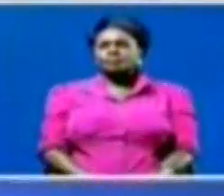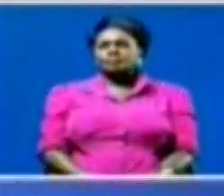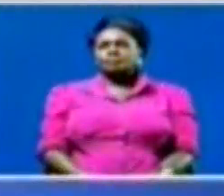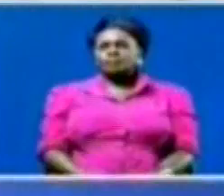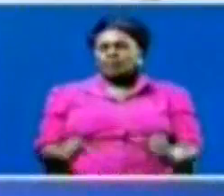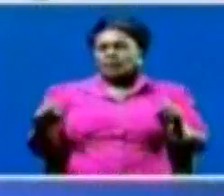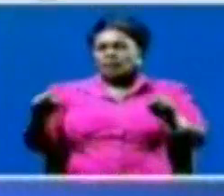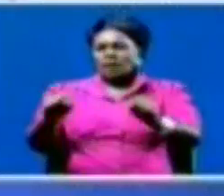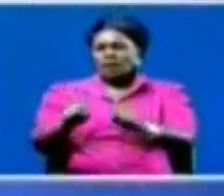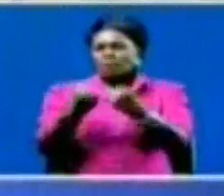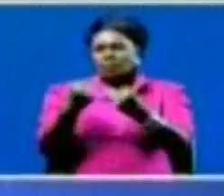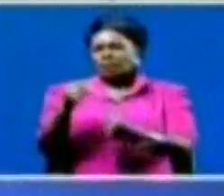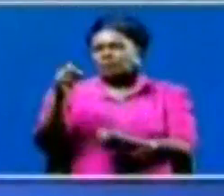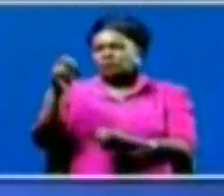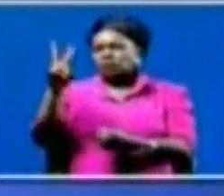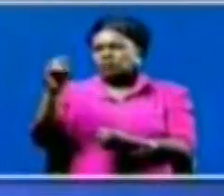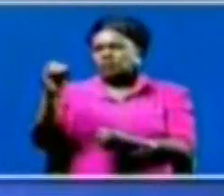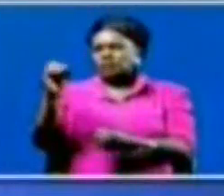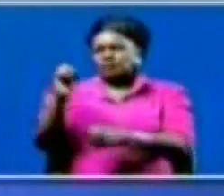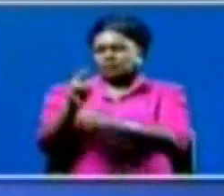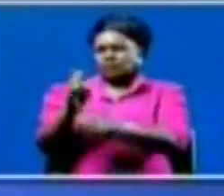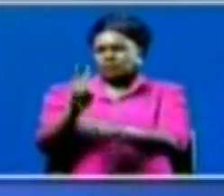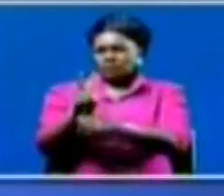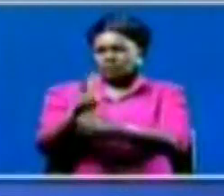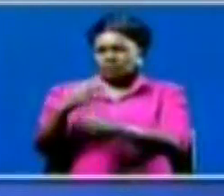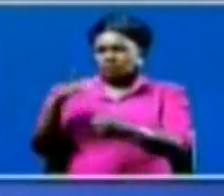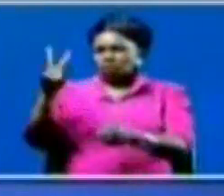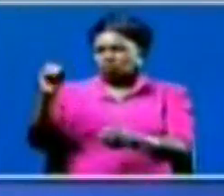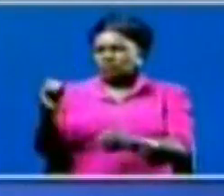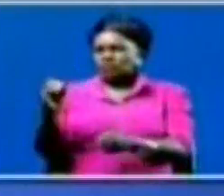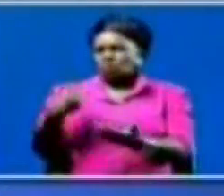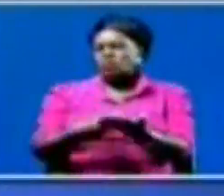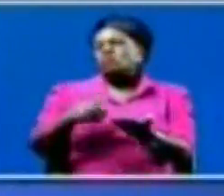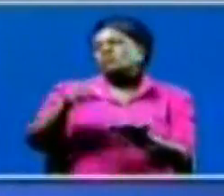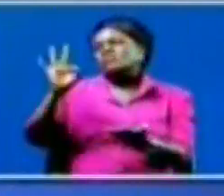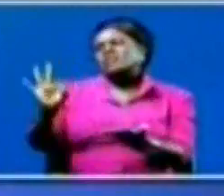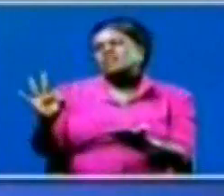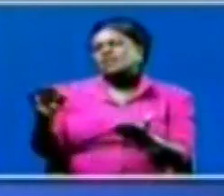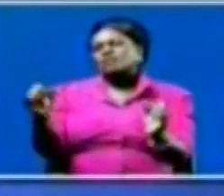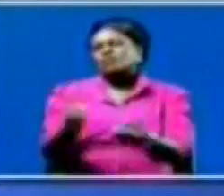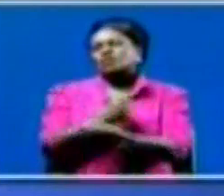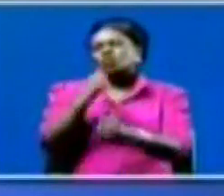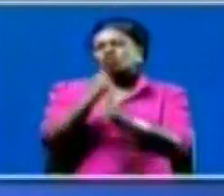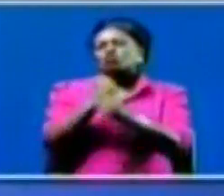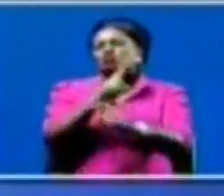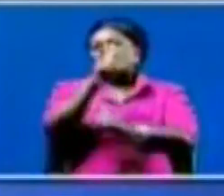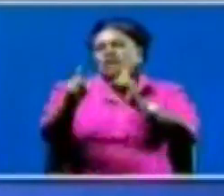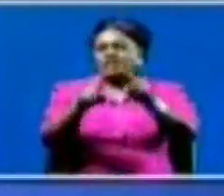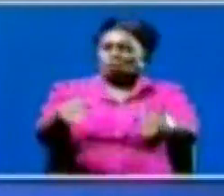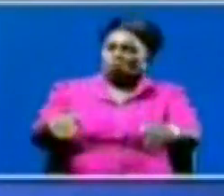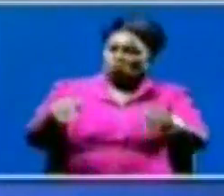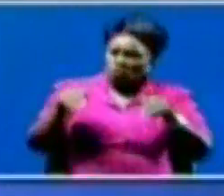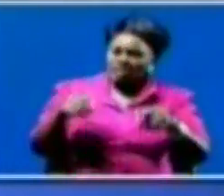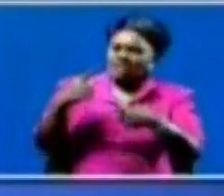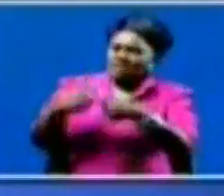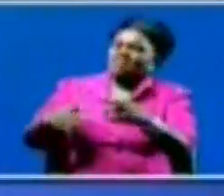that will take place on December 20th. From now on to the graduation, which is 20th, it is 3 weeks from now. You cannot do that exam right now. You have to wait until